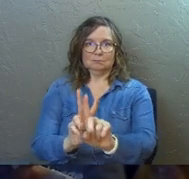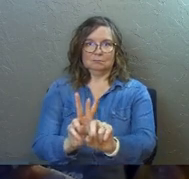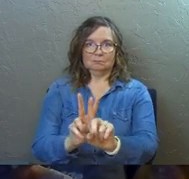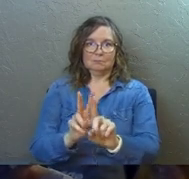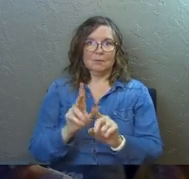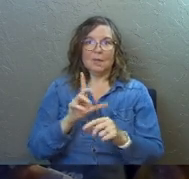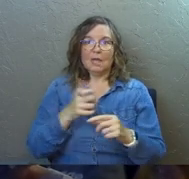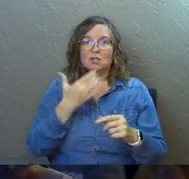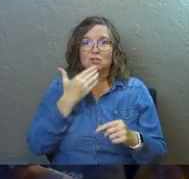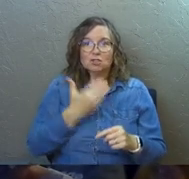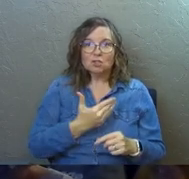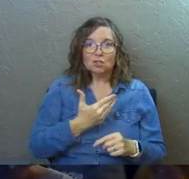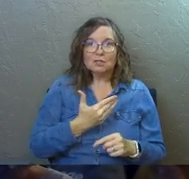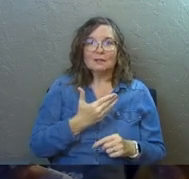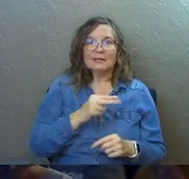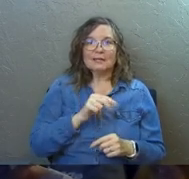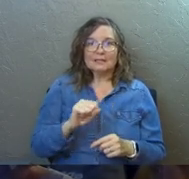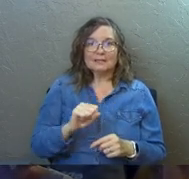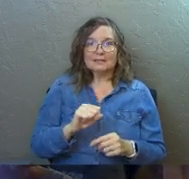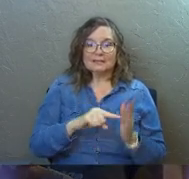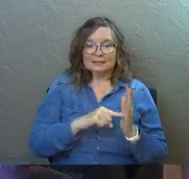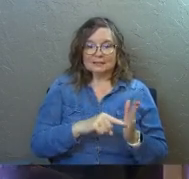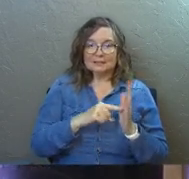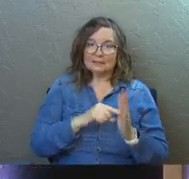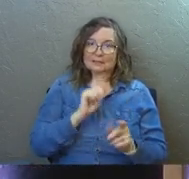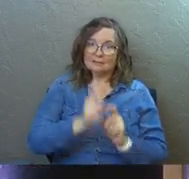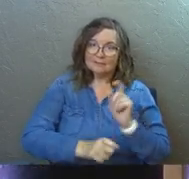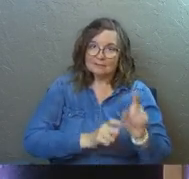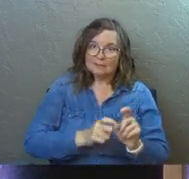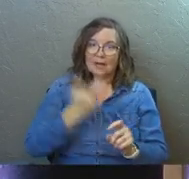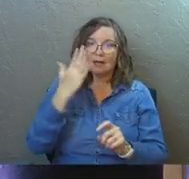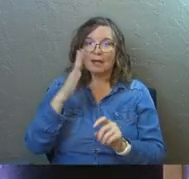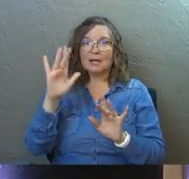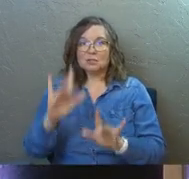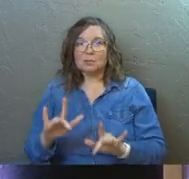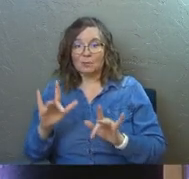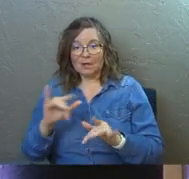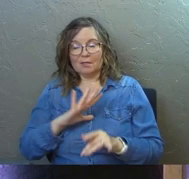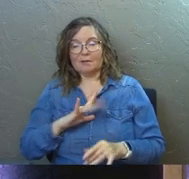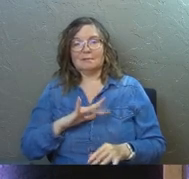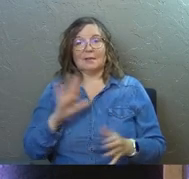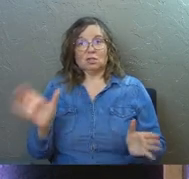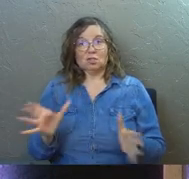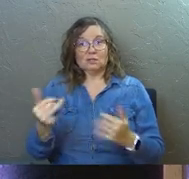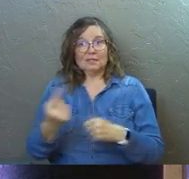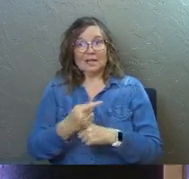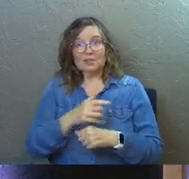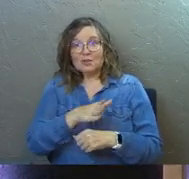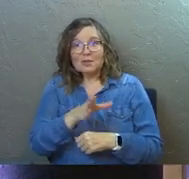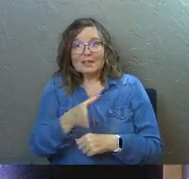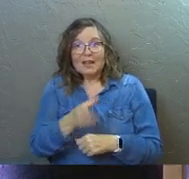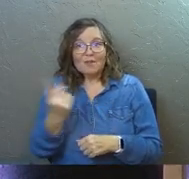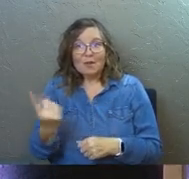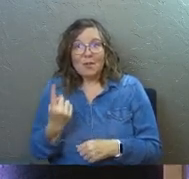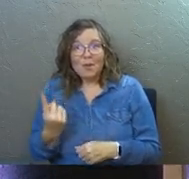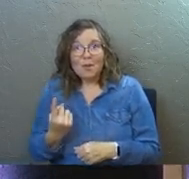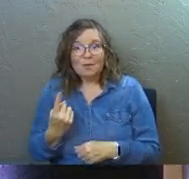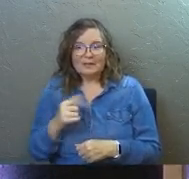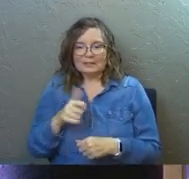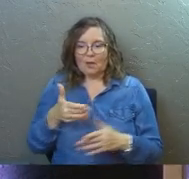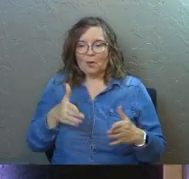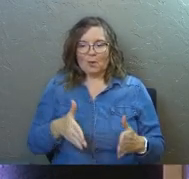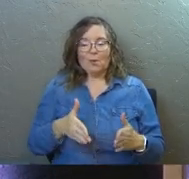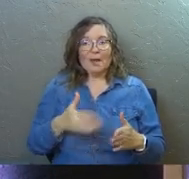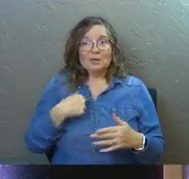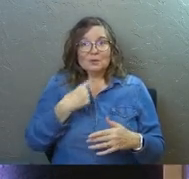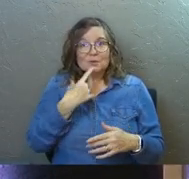Following behind you is goodness and mercy, God's goodness and God's mercy. Isn't that encouraging today that you're never alone? It's just another